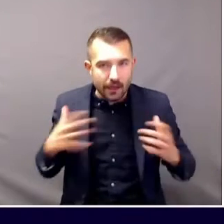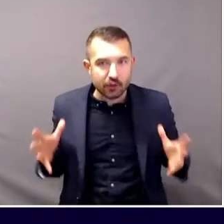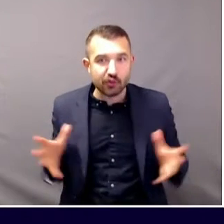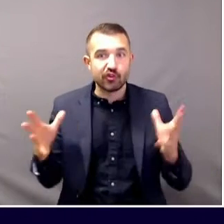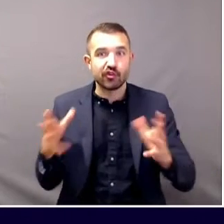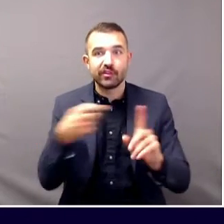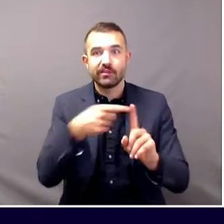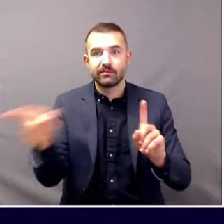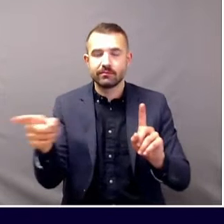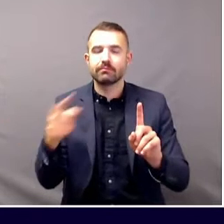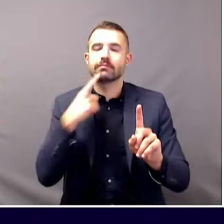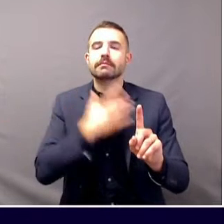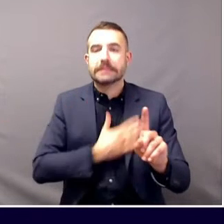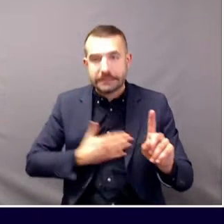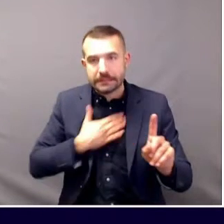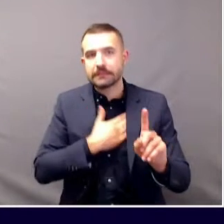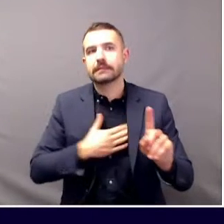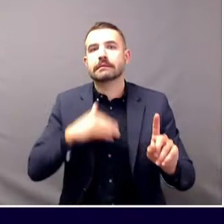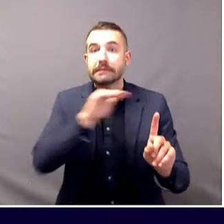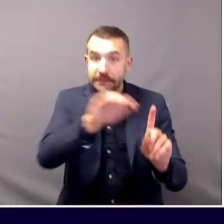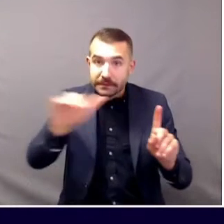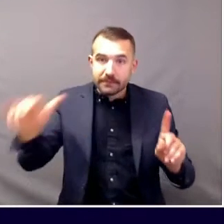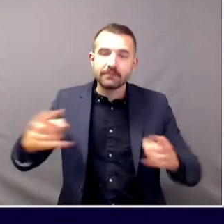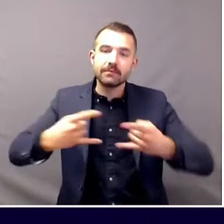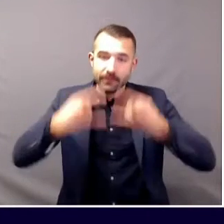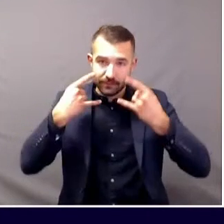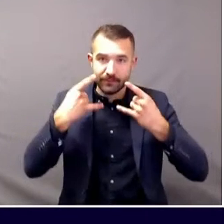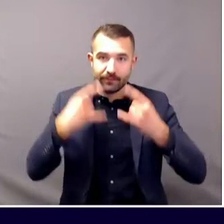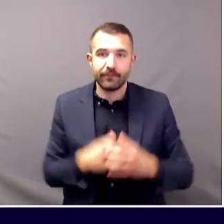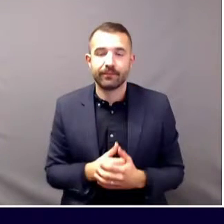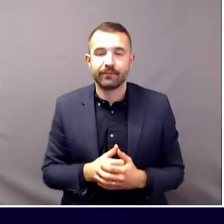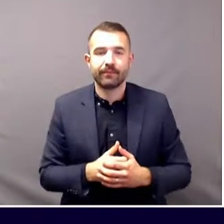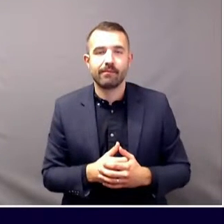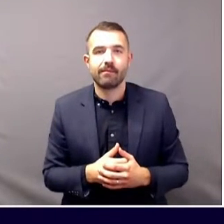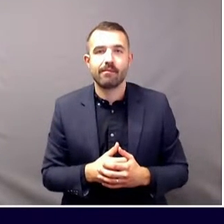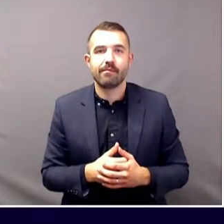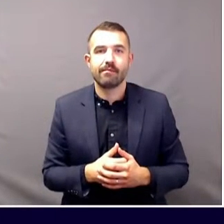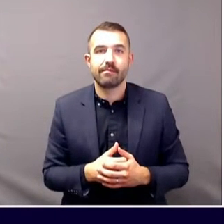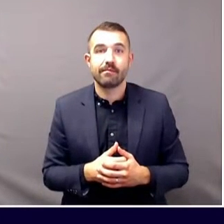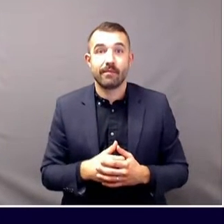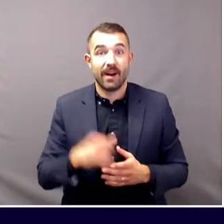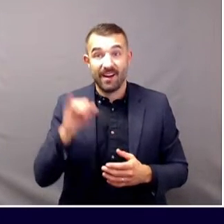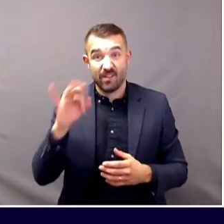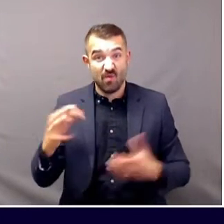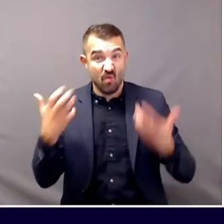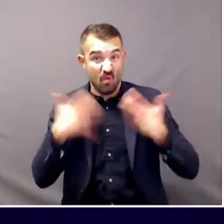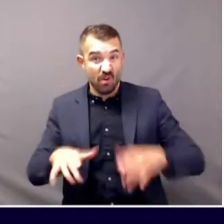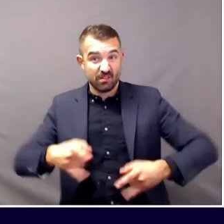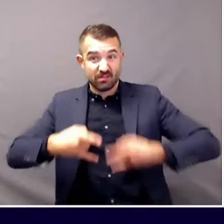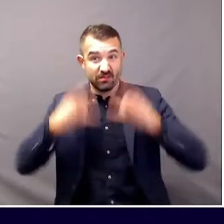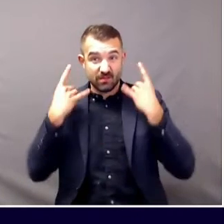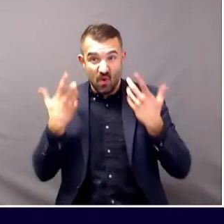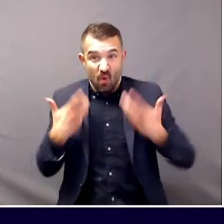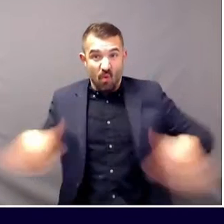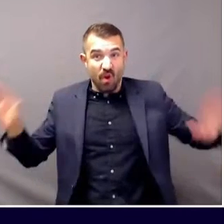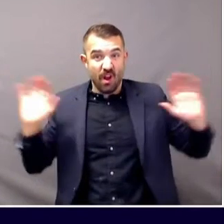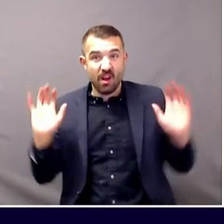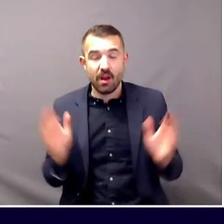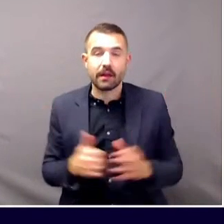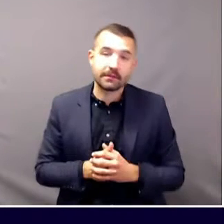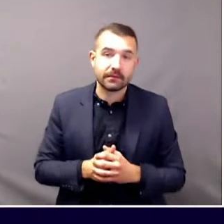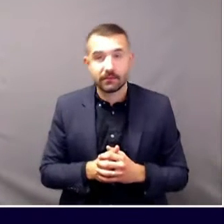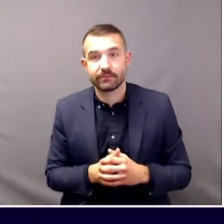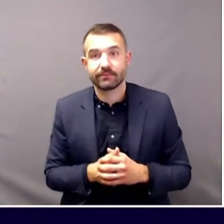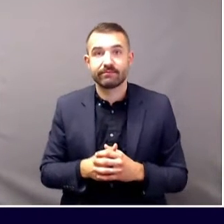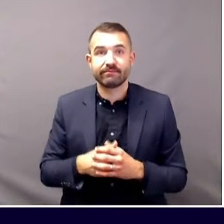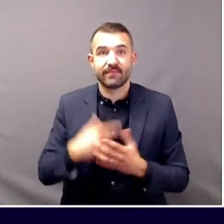encourage people when they have concerns to express those concerns in ways that don't put other people in danger. Okay, so no details about plans for this